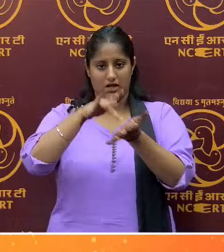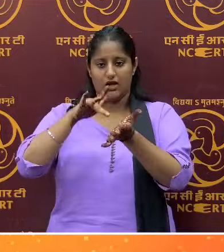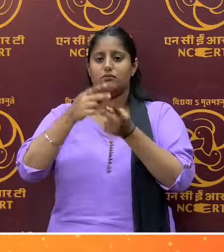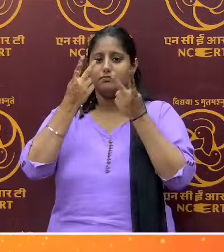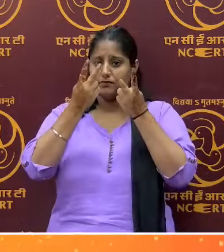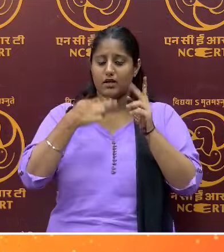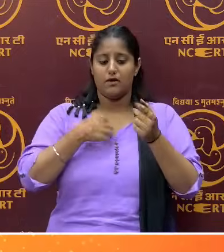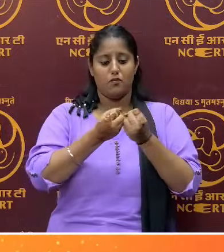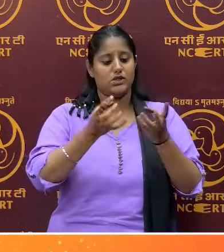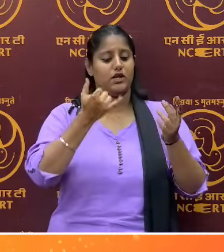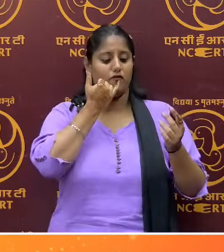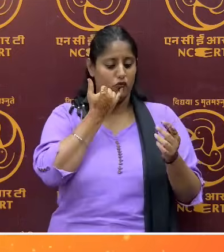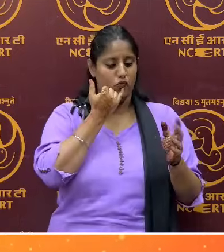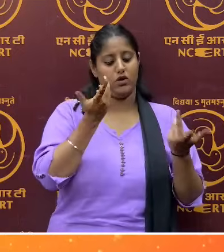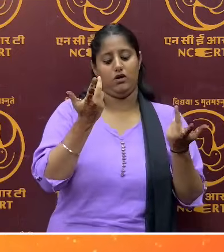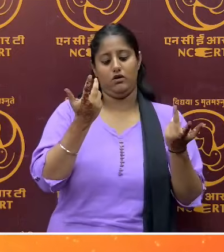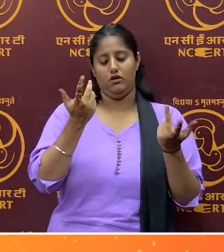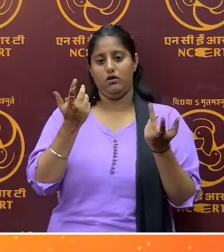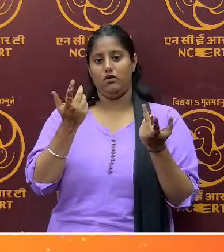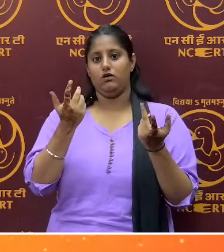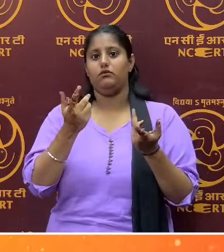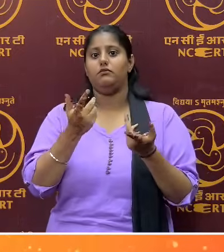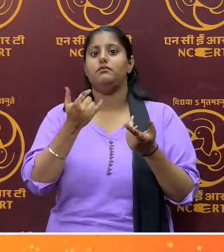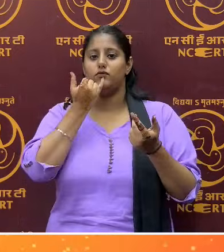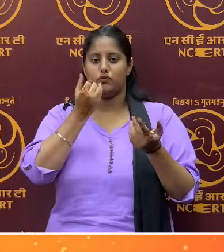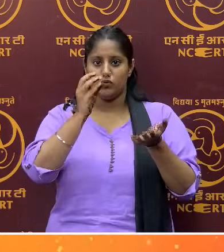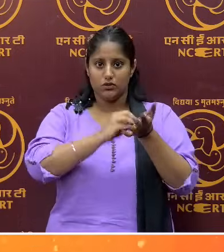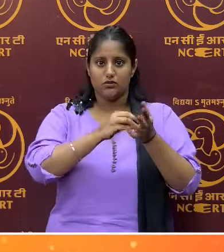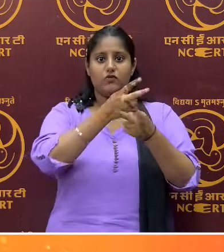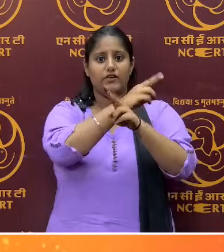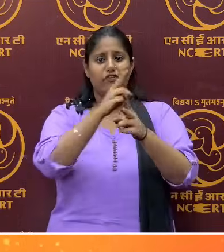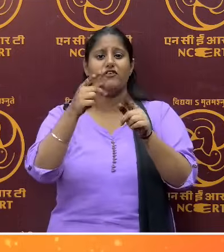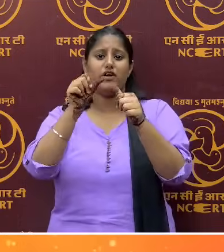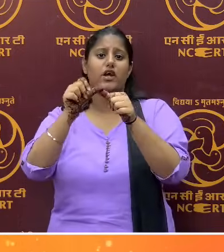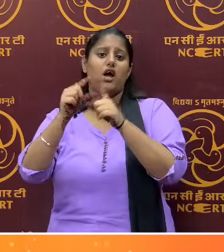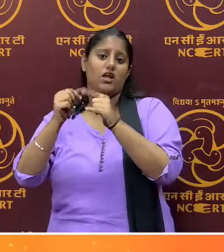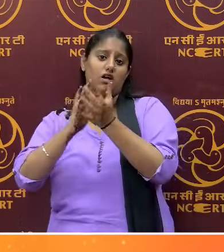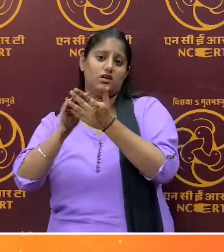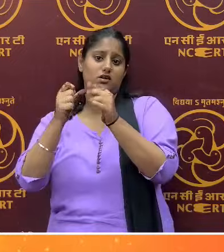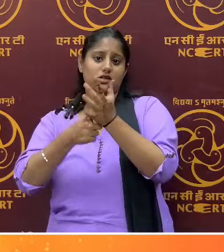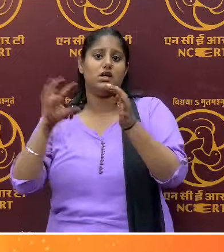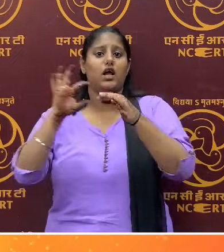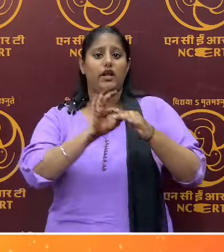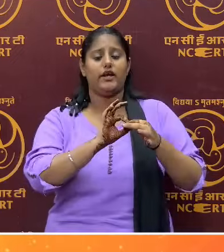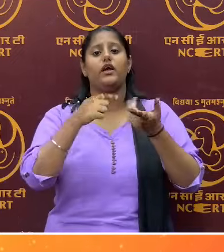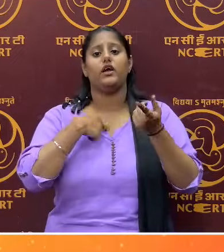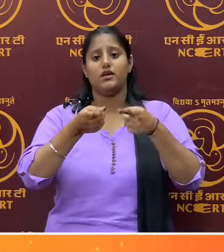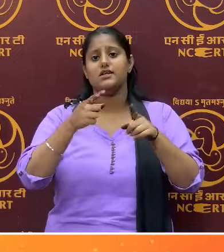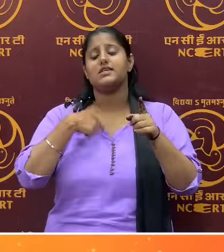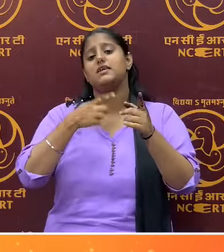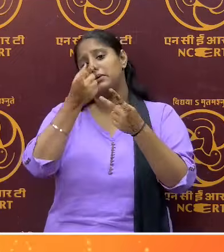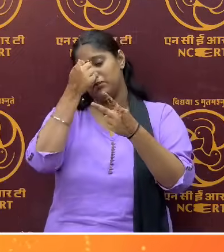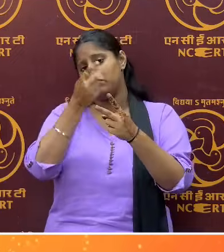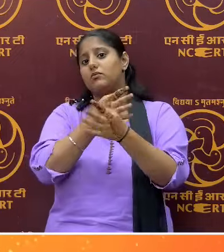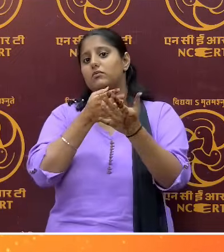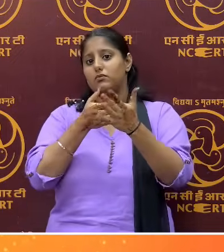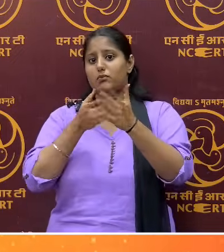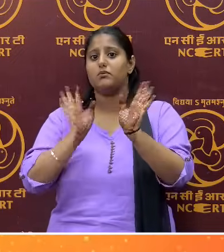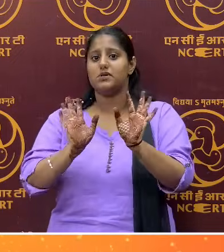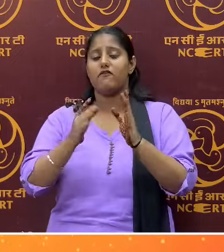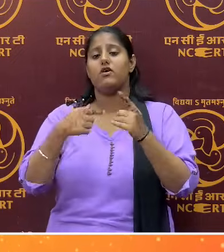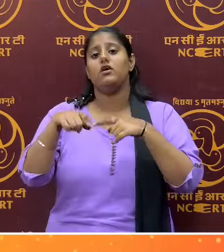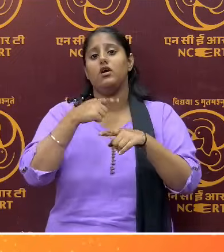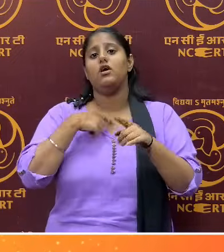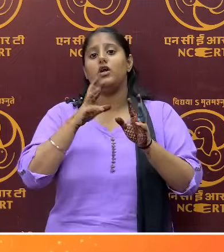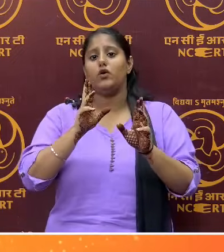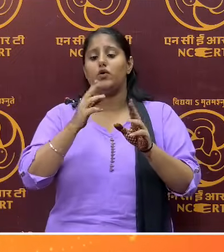terms of mobile, in terms of the mobile attached with the various Aadhars. So there are process available and you can definitely solve out